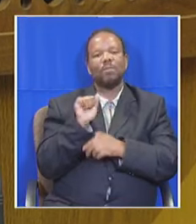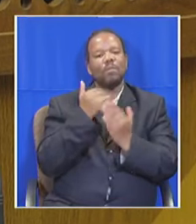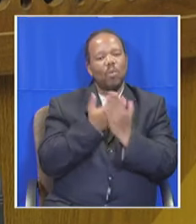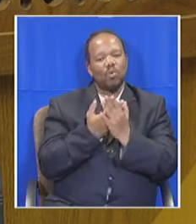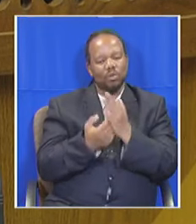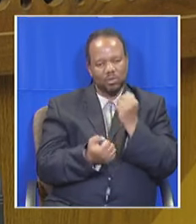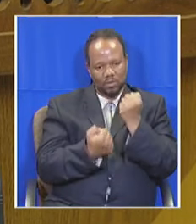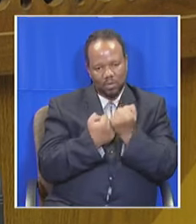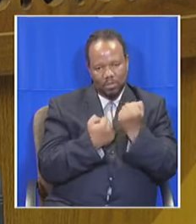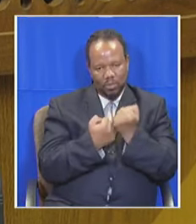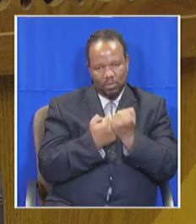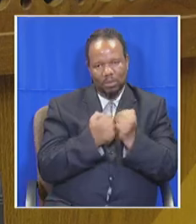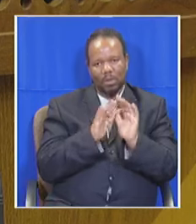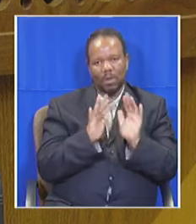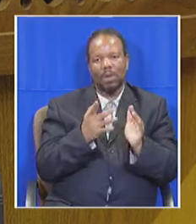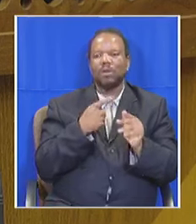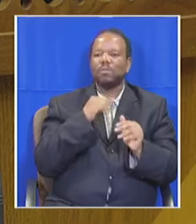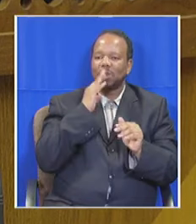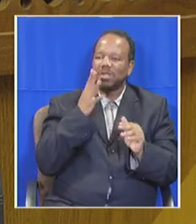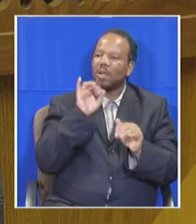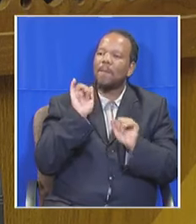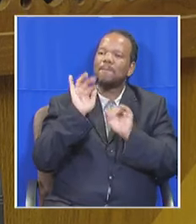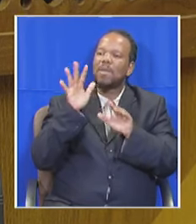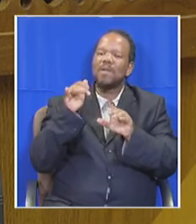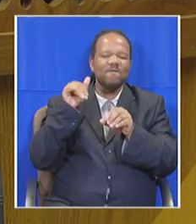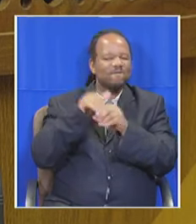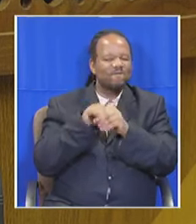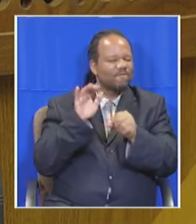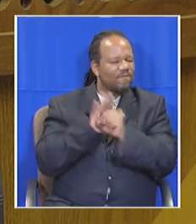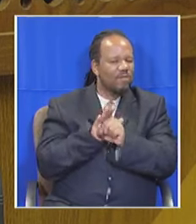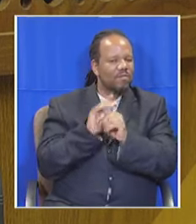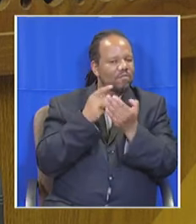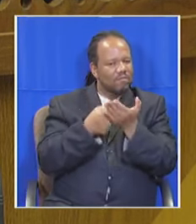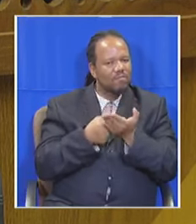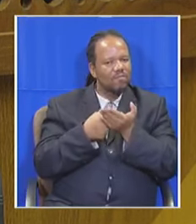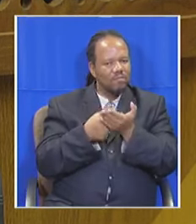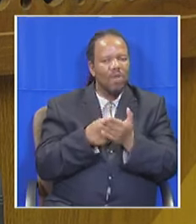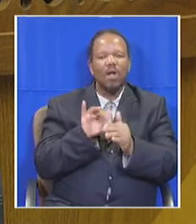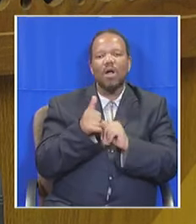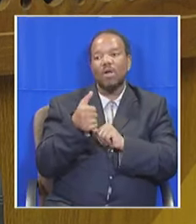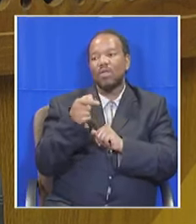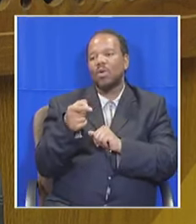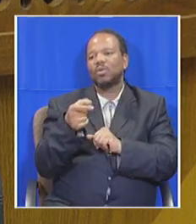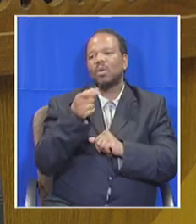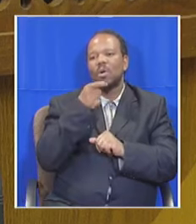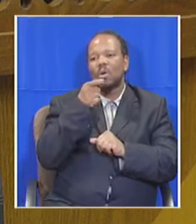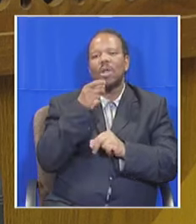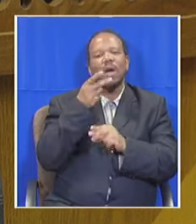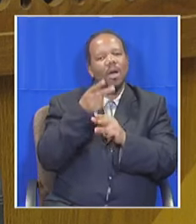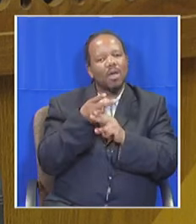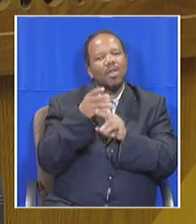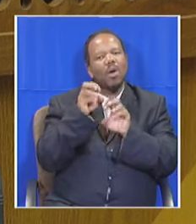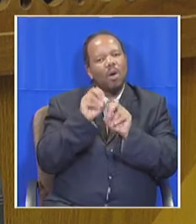the proviso that meaningful public participation is permitted, and that those who have commented earlier be permitted an opportunity